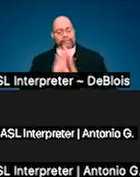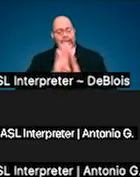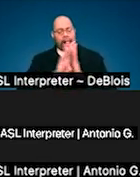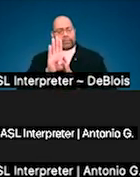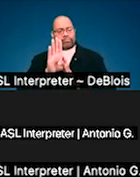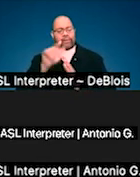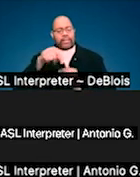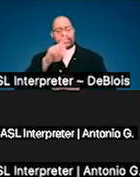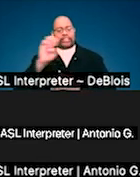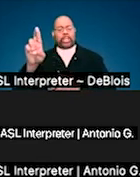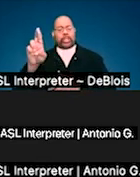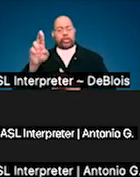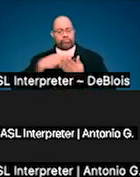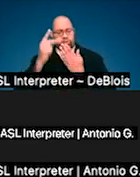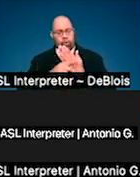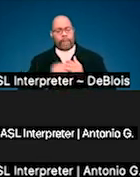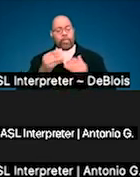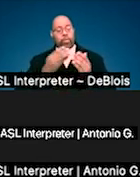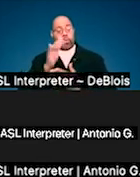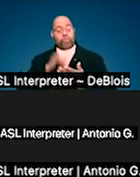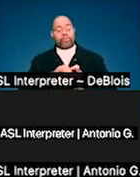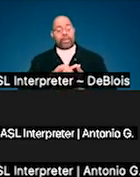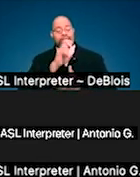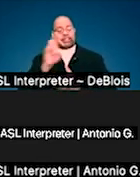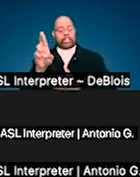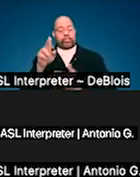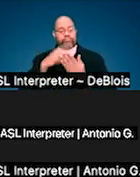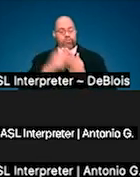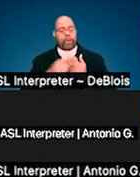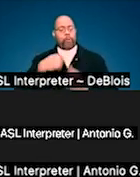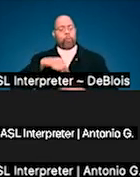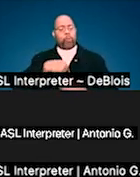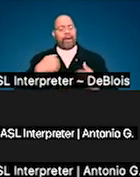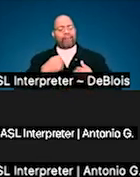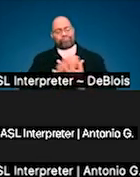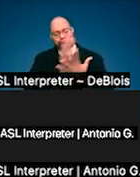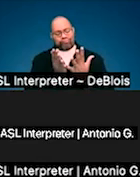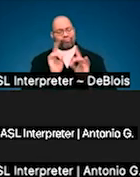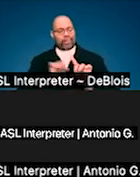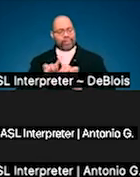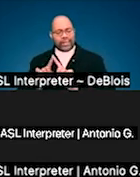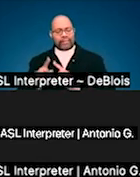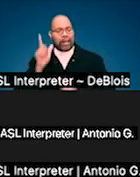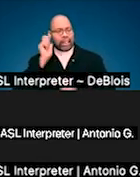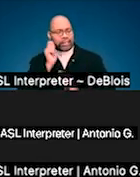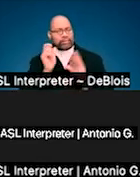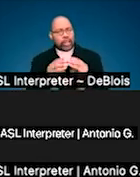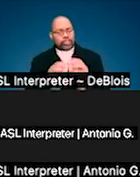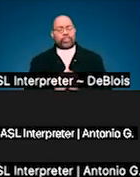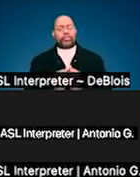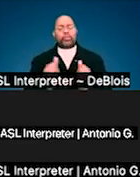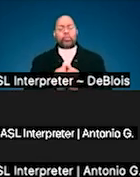of the DEAR initiative. And through the DEAR initiative, we held a series of listening sessions with